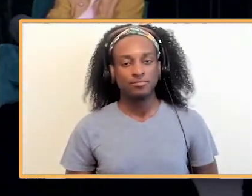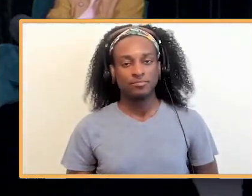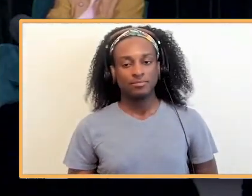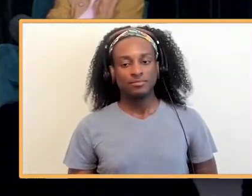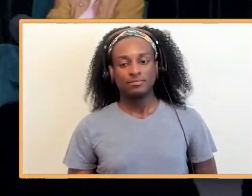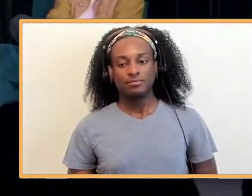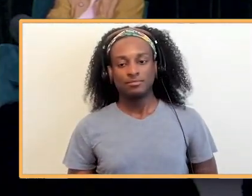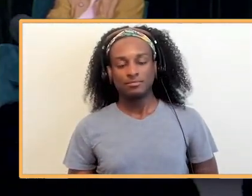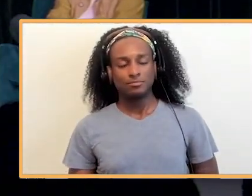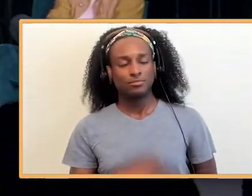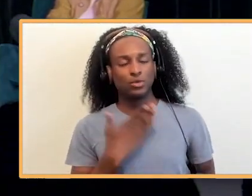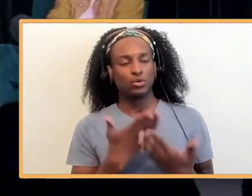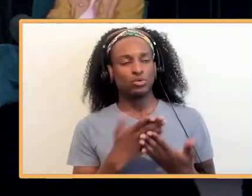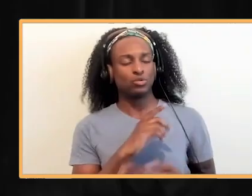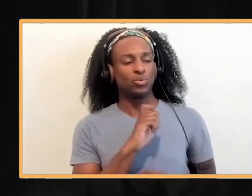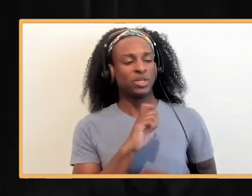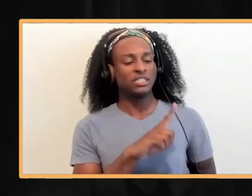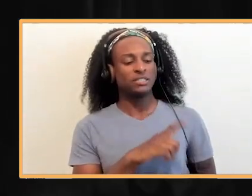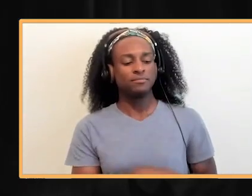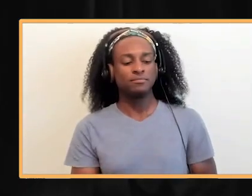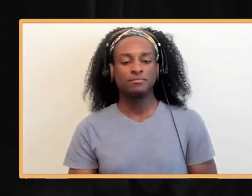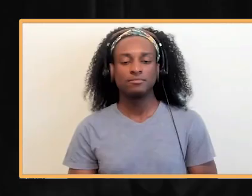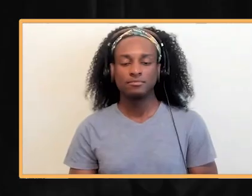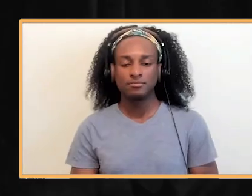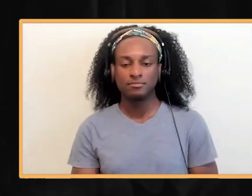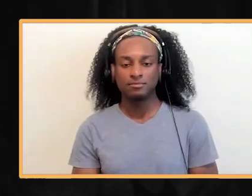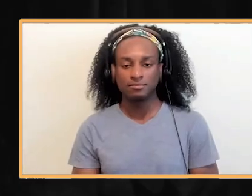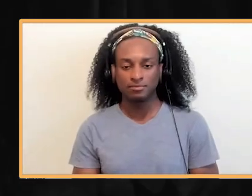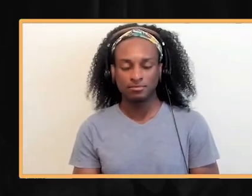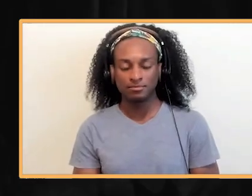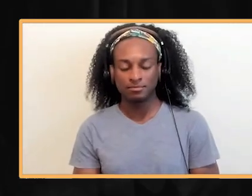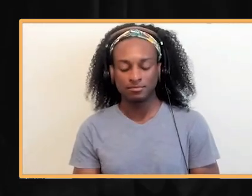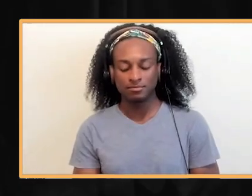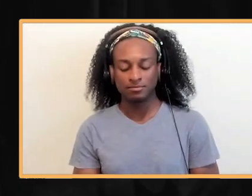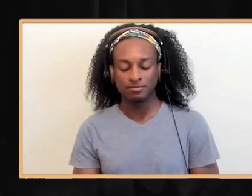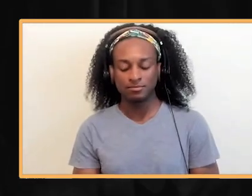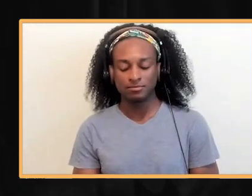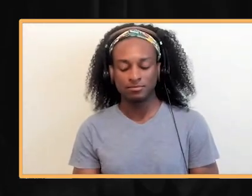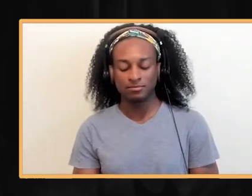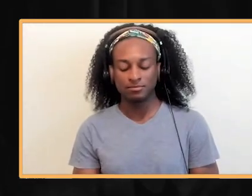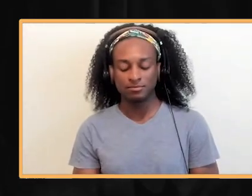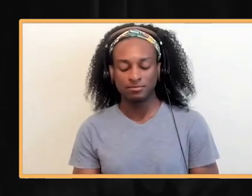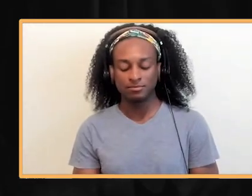Yeah, that's a good question. I mean, I think there's a few things here that